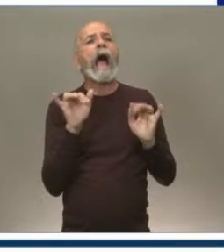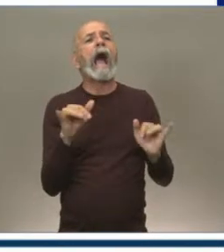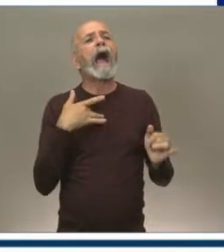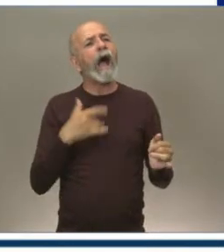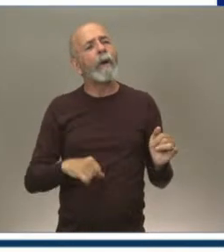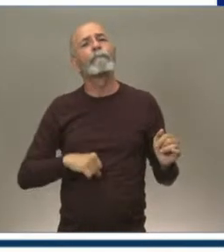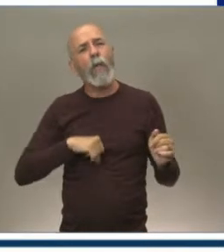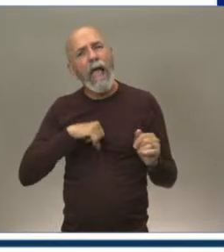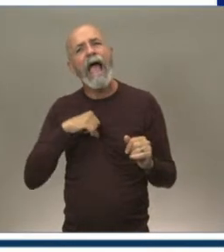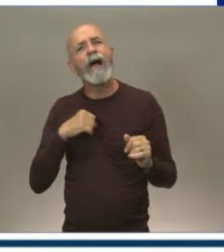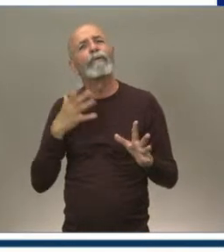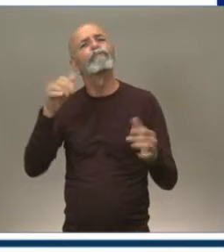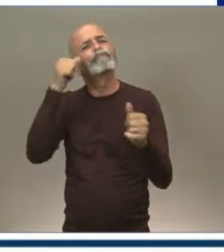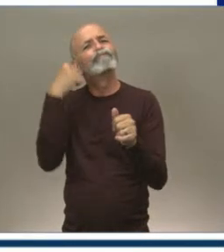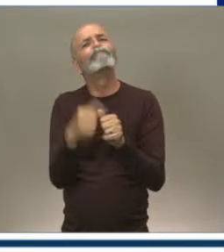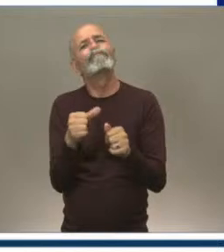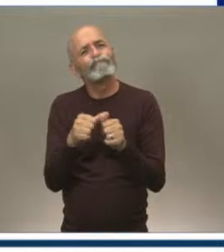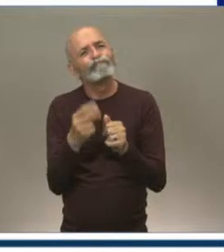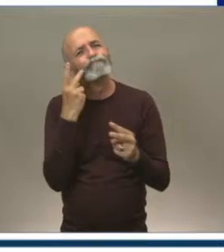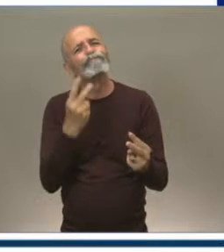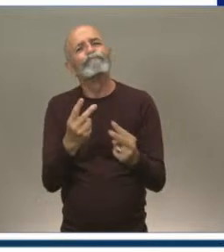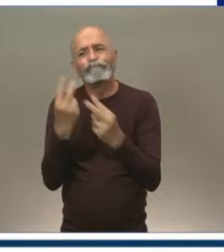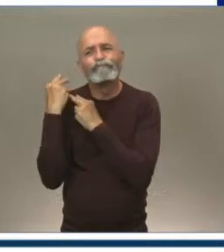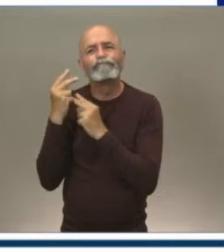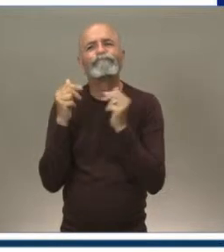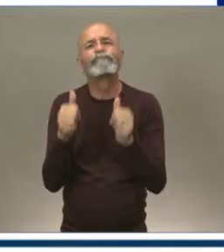remember. So continue to do those things. Follow the